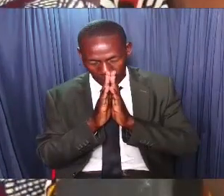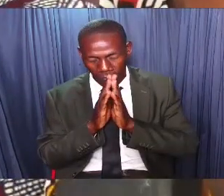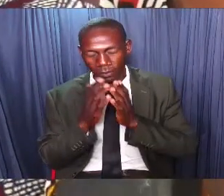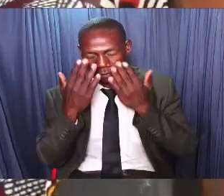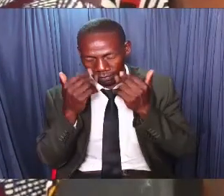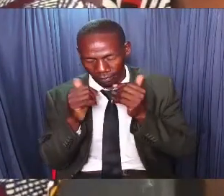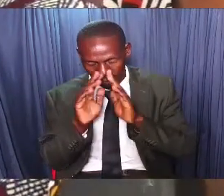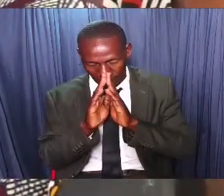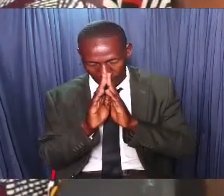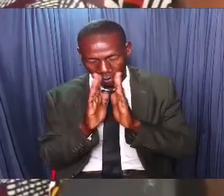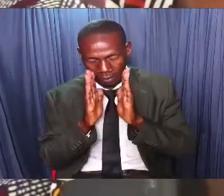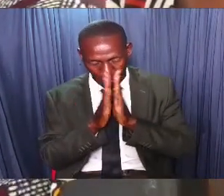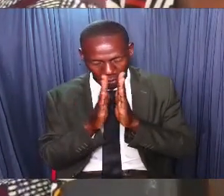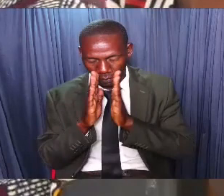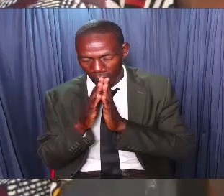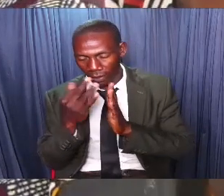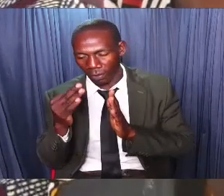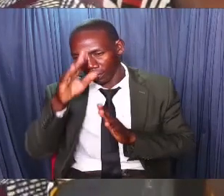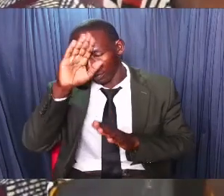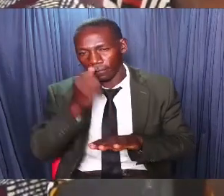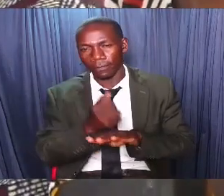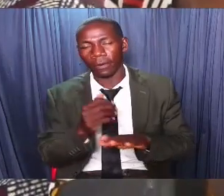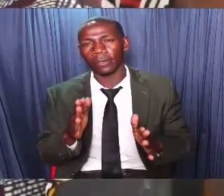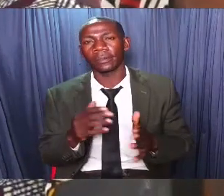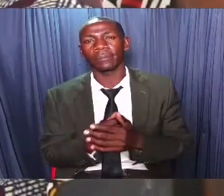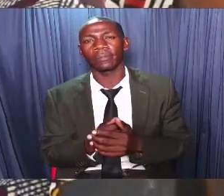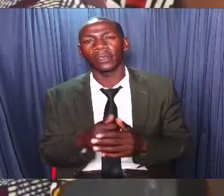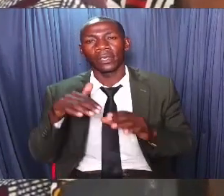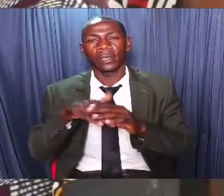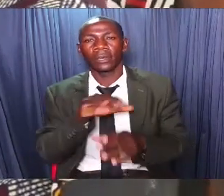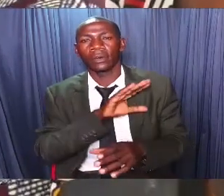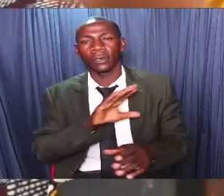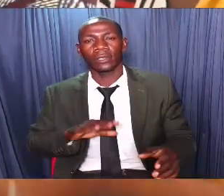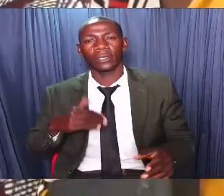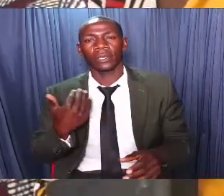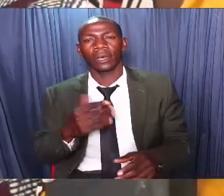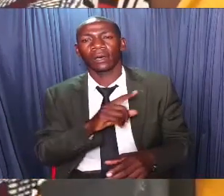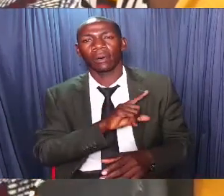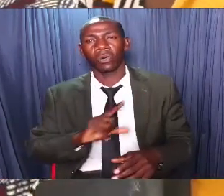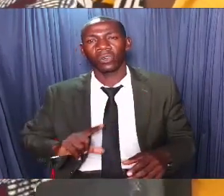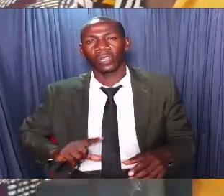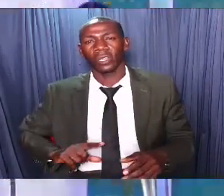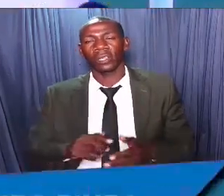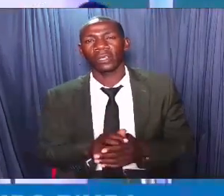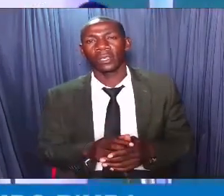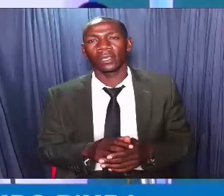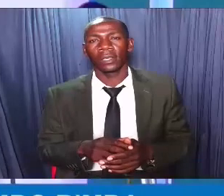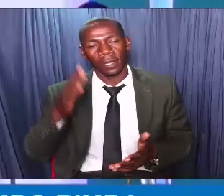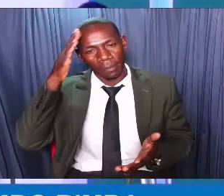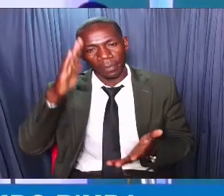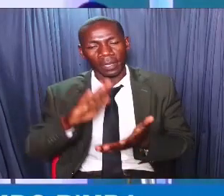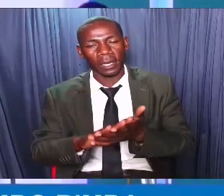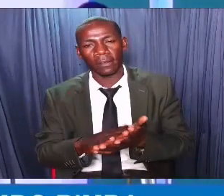you close your eyes. Tukaomba Mungu wa. Then we pray to God of katika Kristo Bwana wetu. God of the founder in Christ our Lord. Kawaambia haya aminini